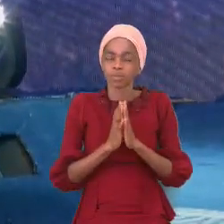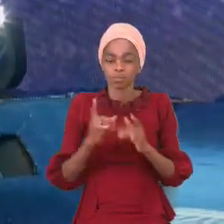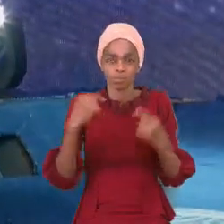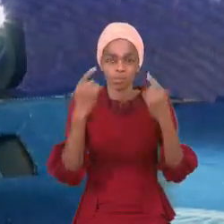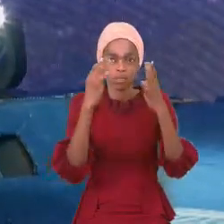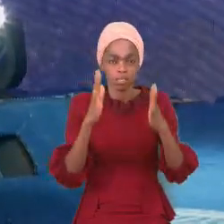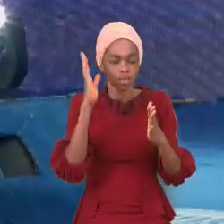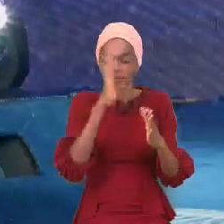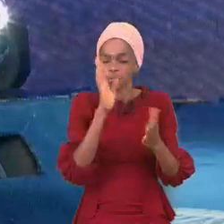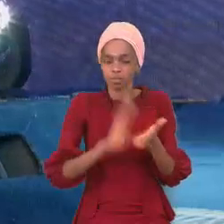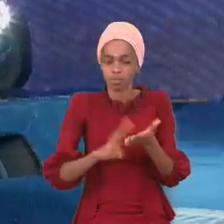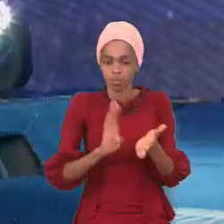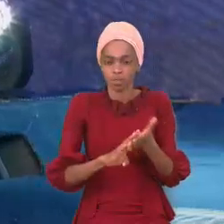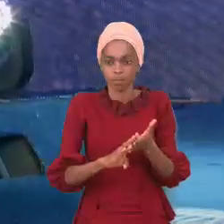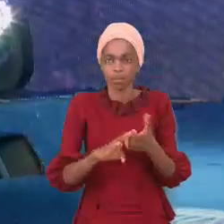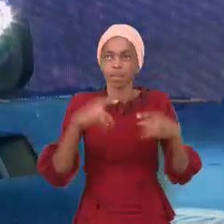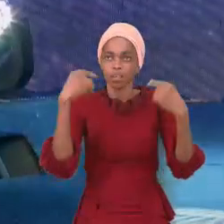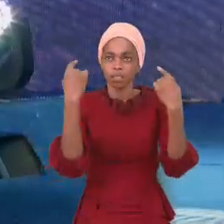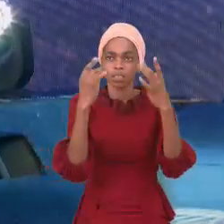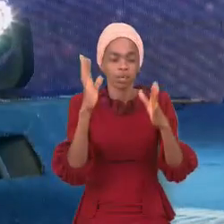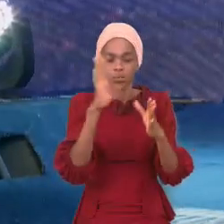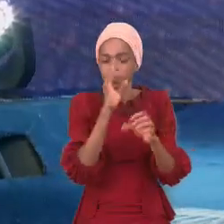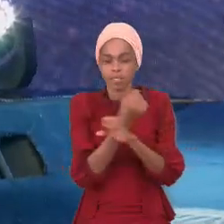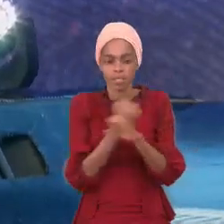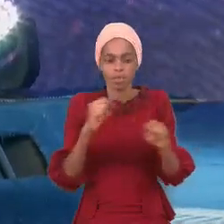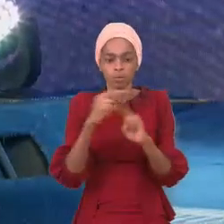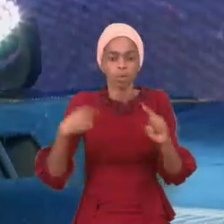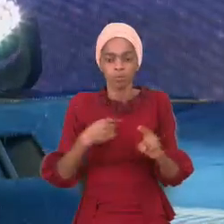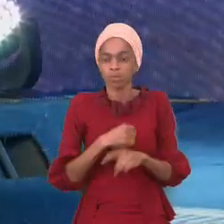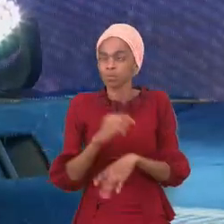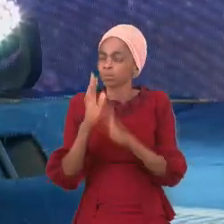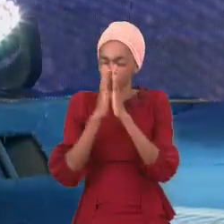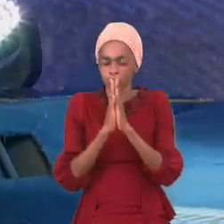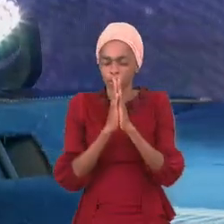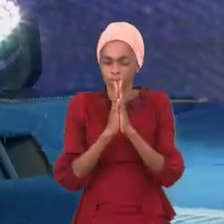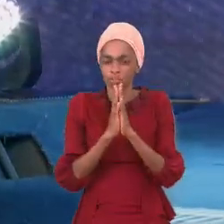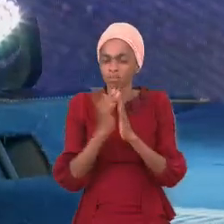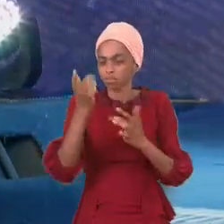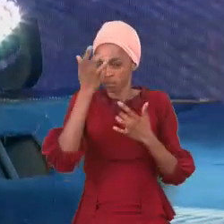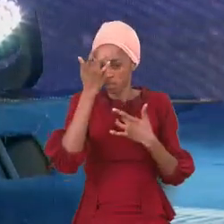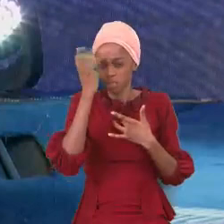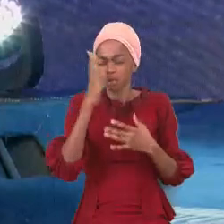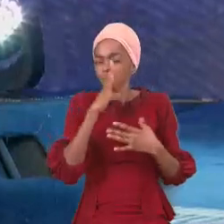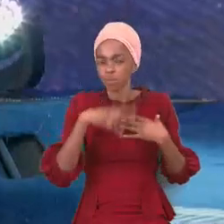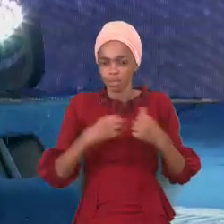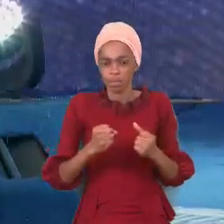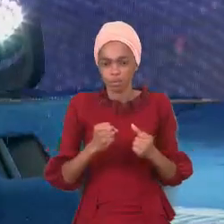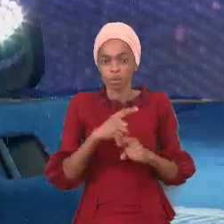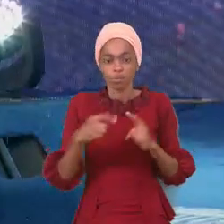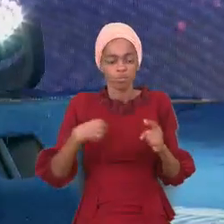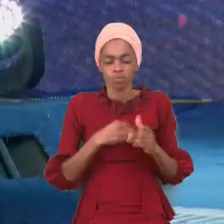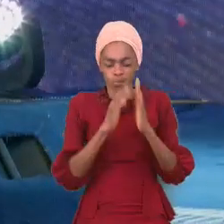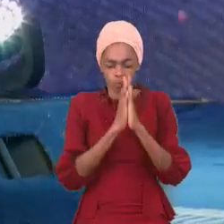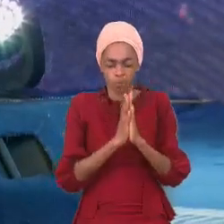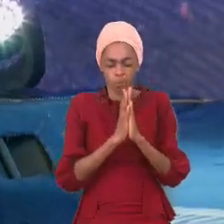will be forgiven, the sinner will be saved. When we call upon him, the sick will be healed. When we call upon